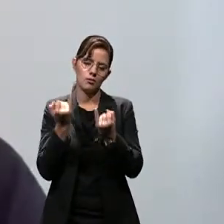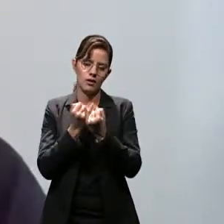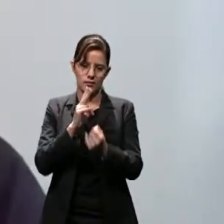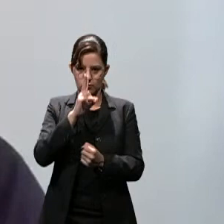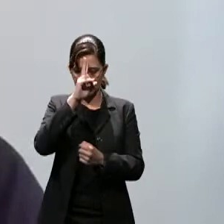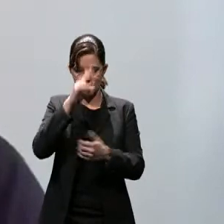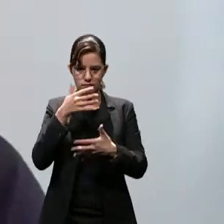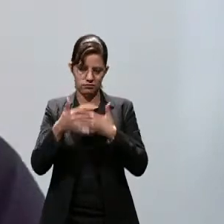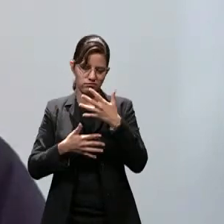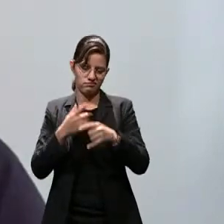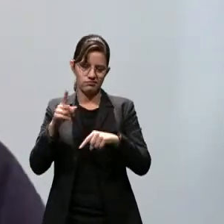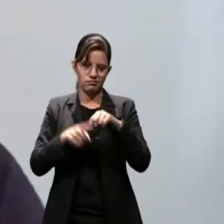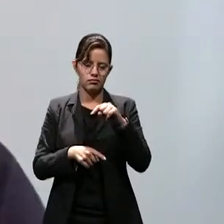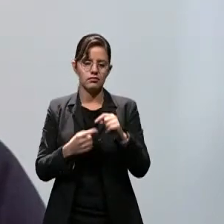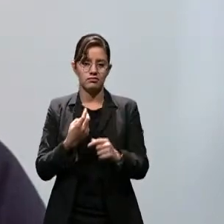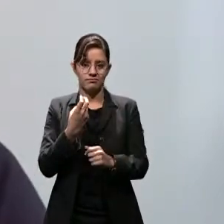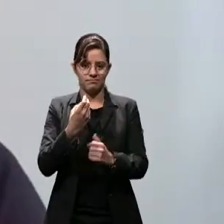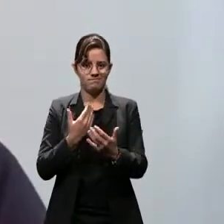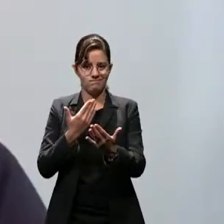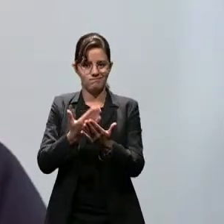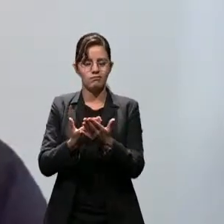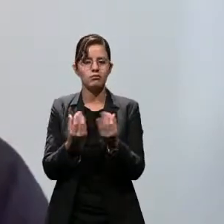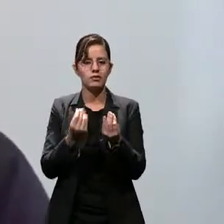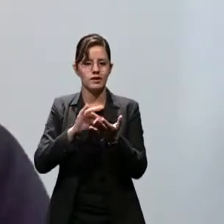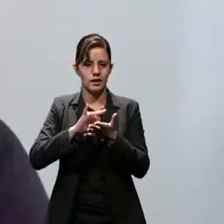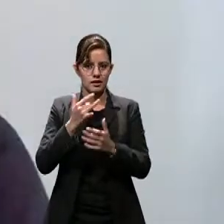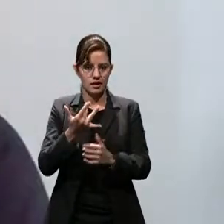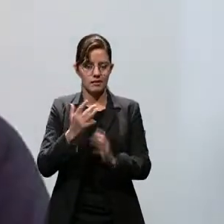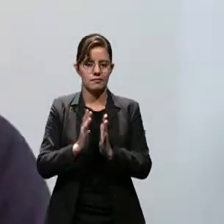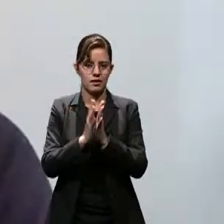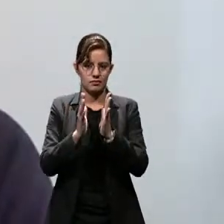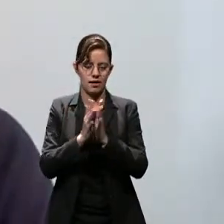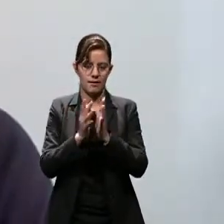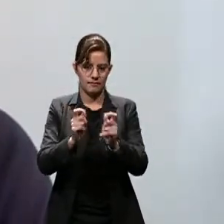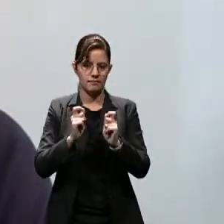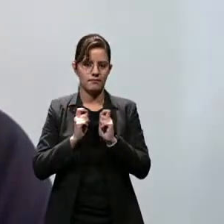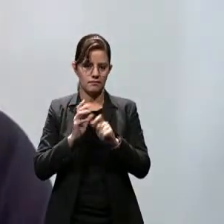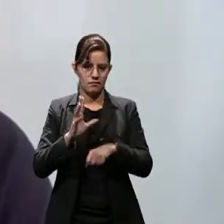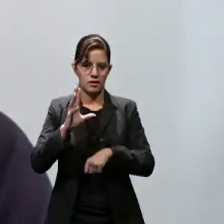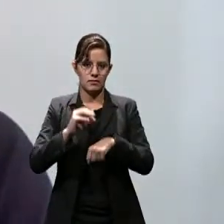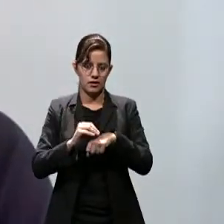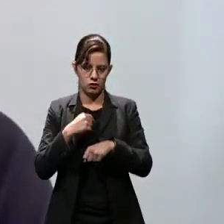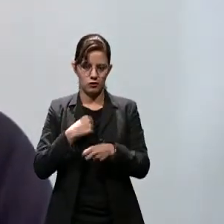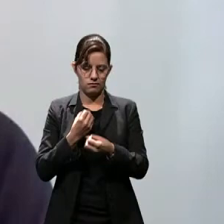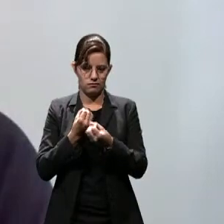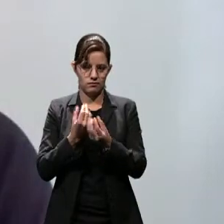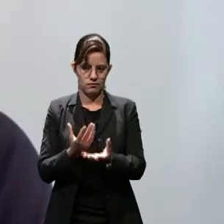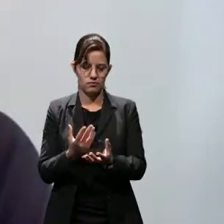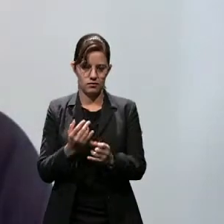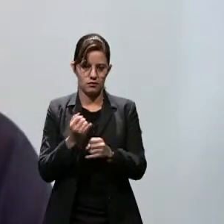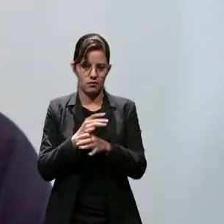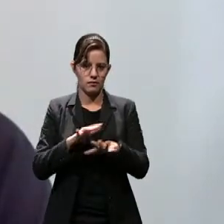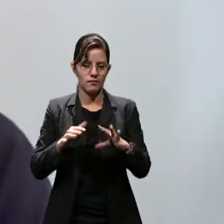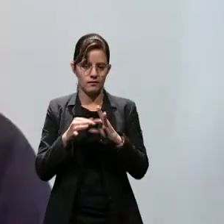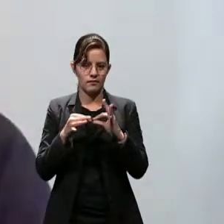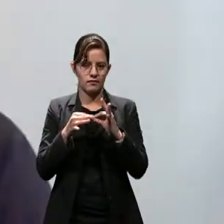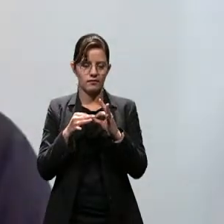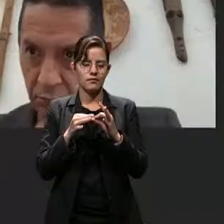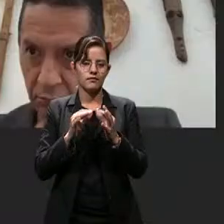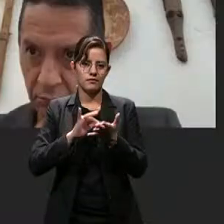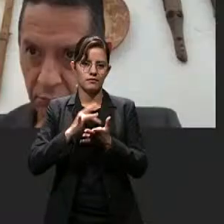in politics and to address violence in this way. So thank you very much for your participation, and thank you very much